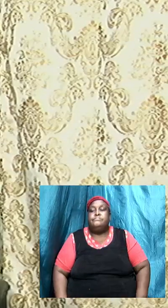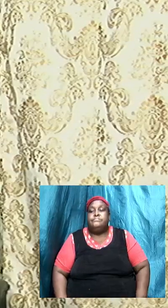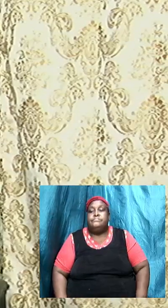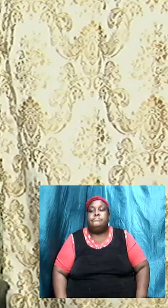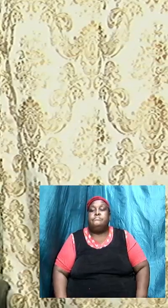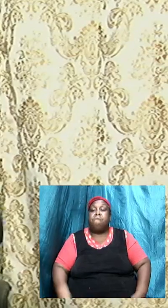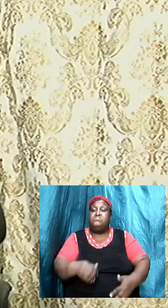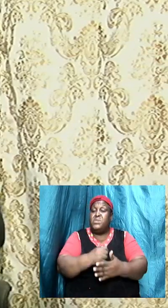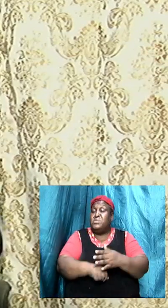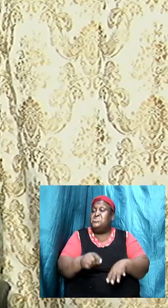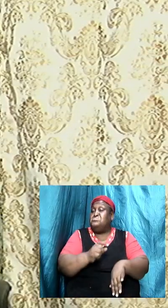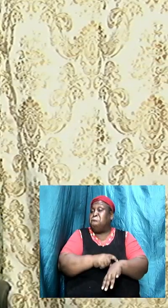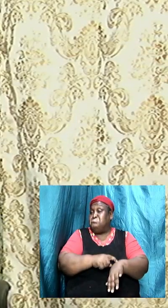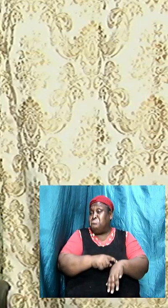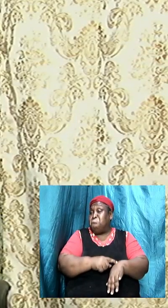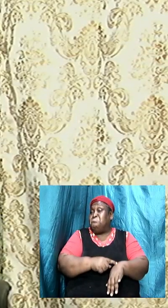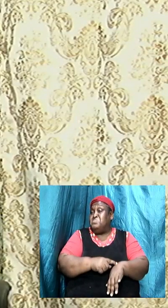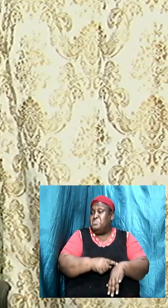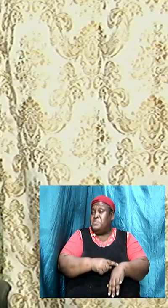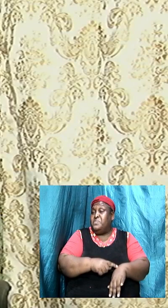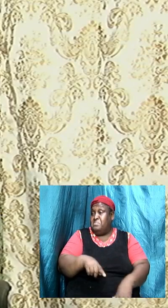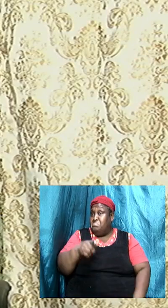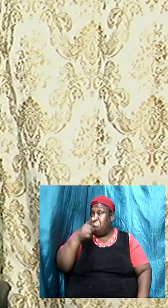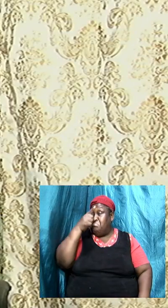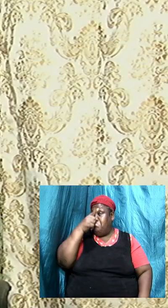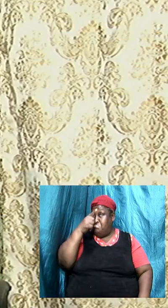And sometimes it might look like,